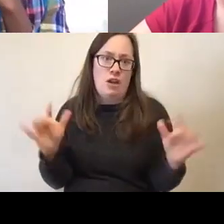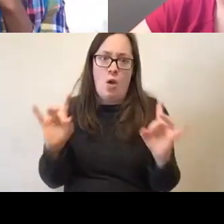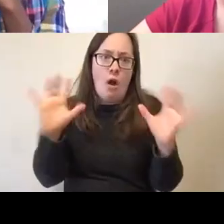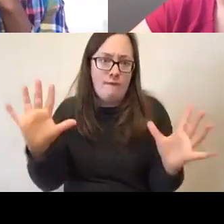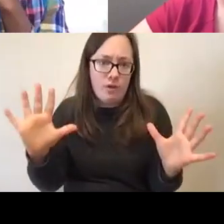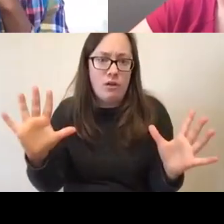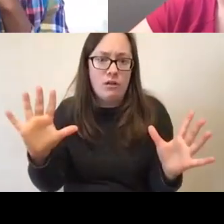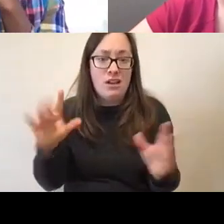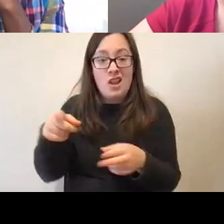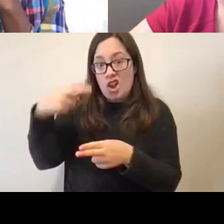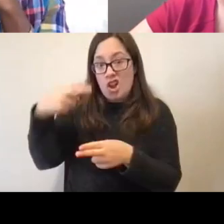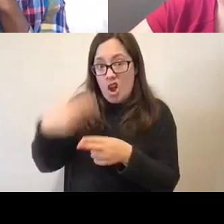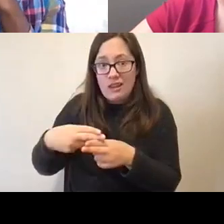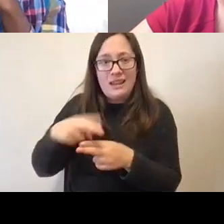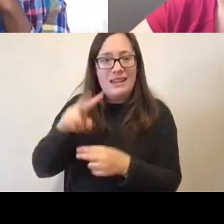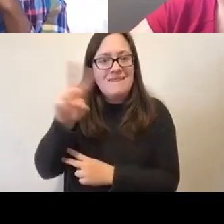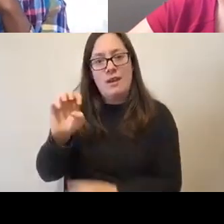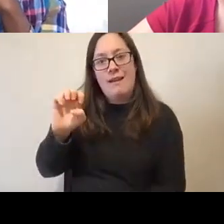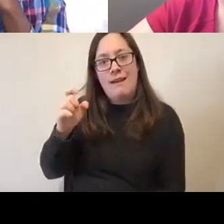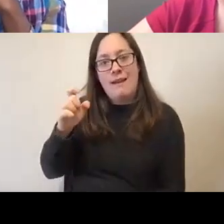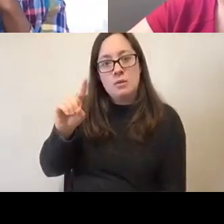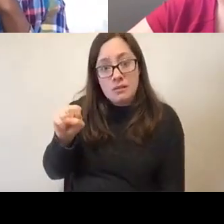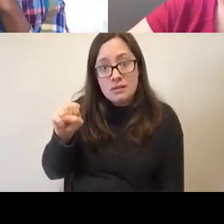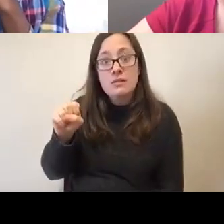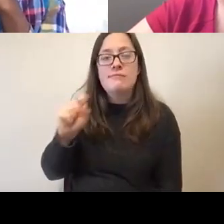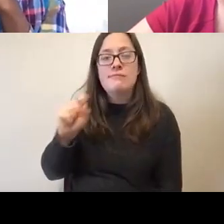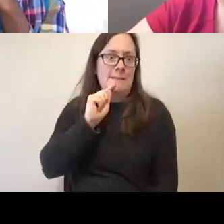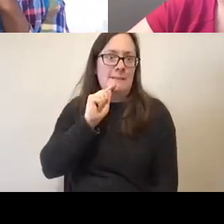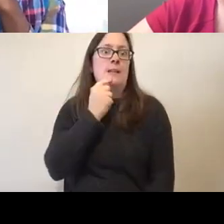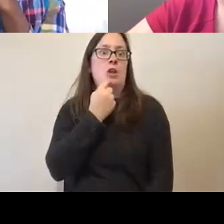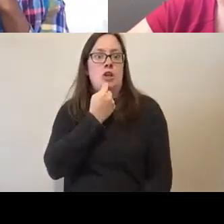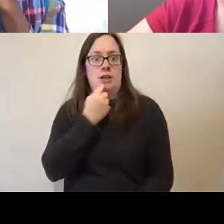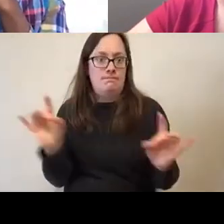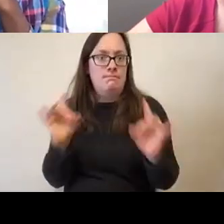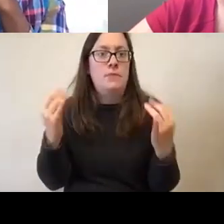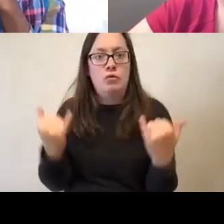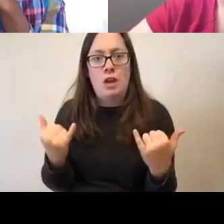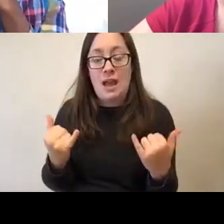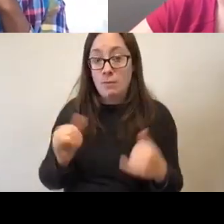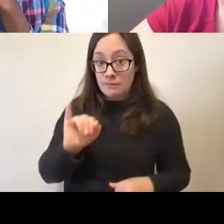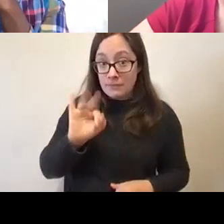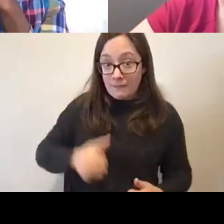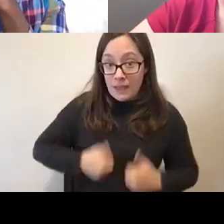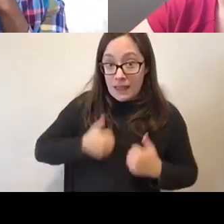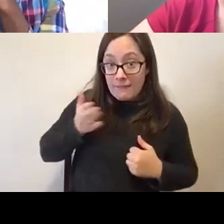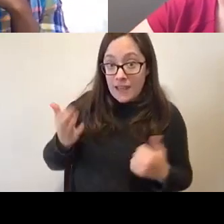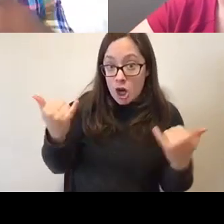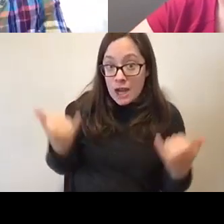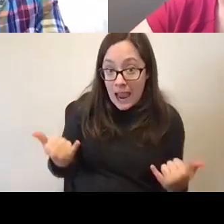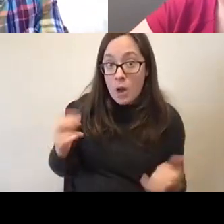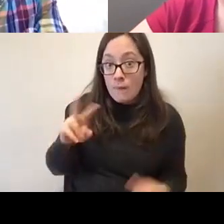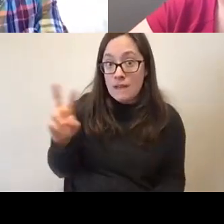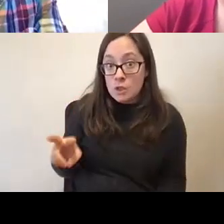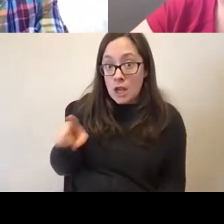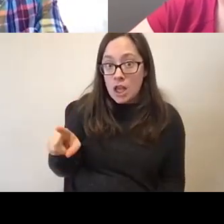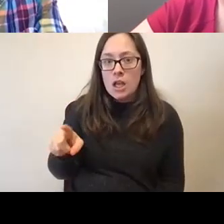Venezuelan exodus for the last few years. Pretty much if you live in Venezuela right now, you are either really, really poor because